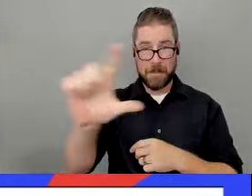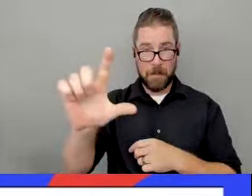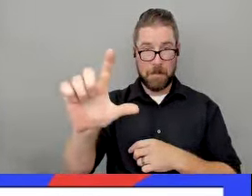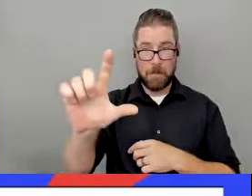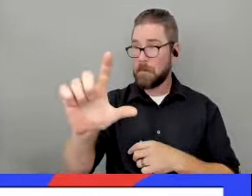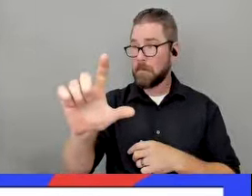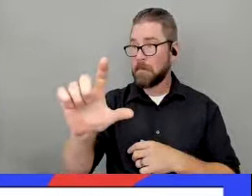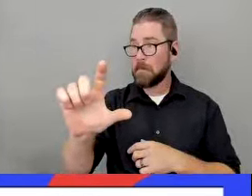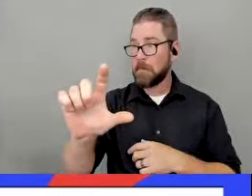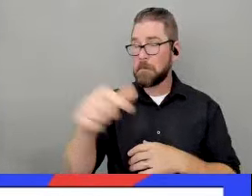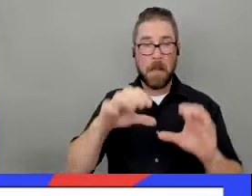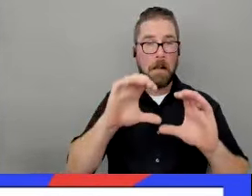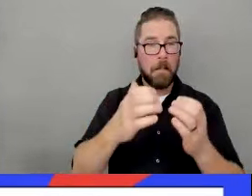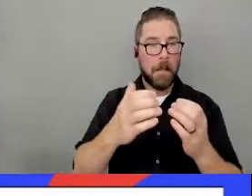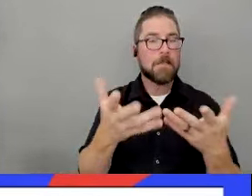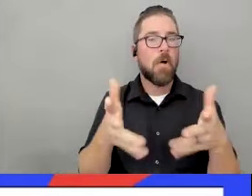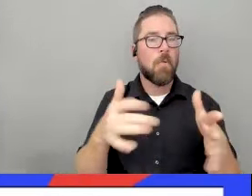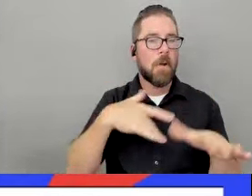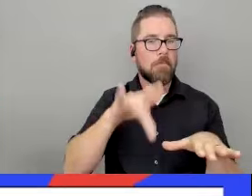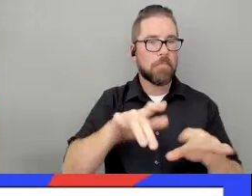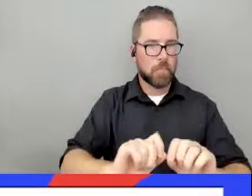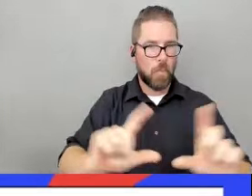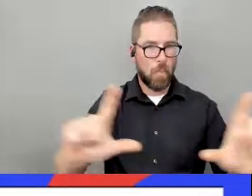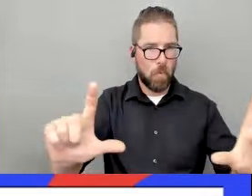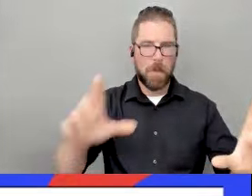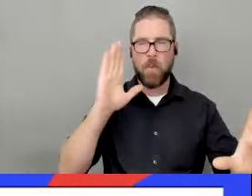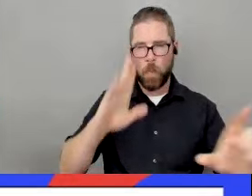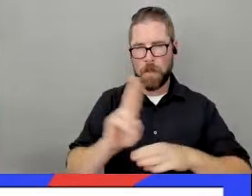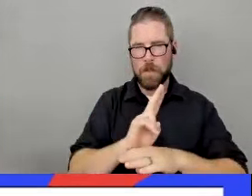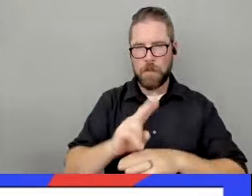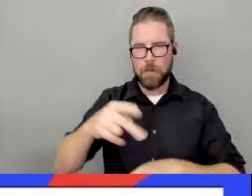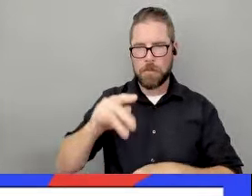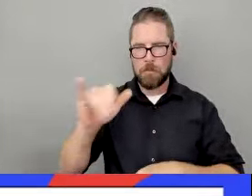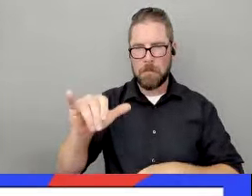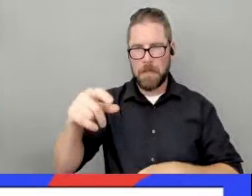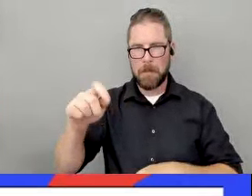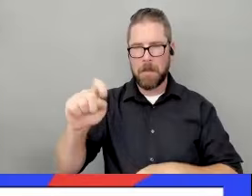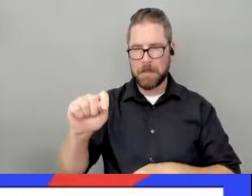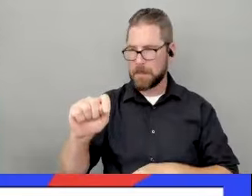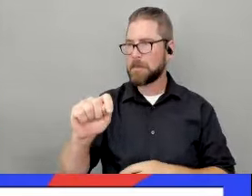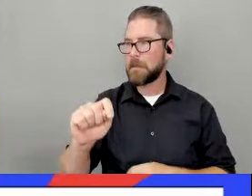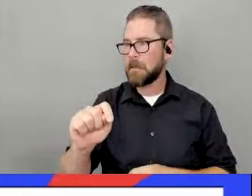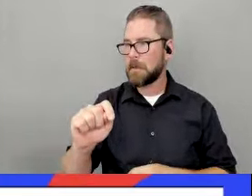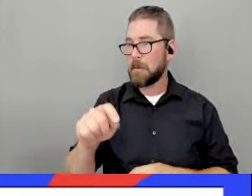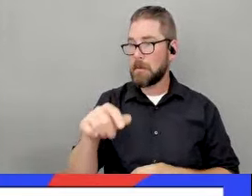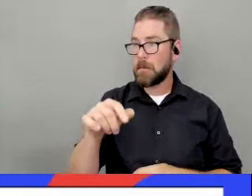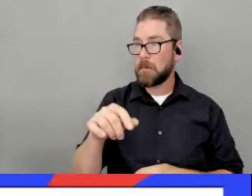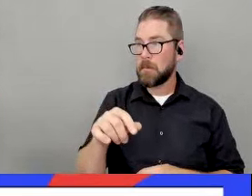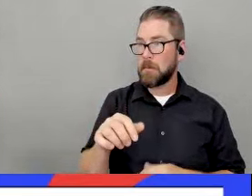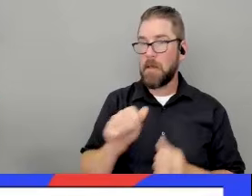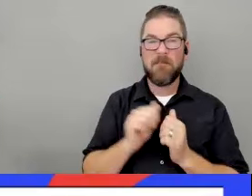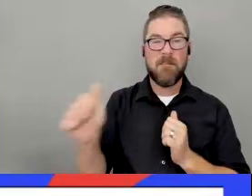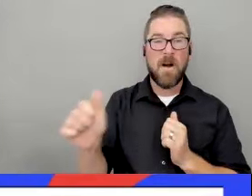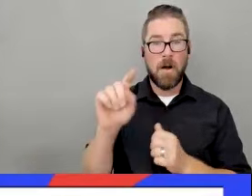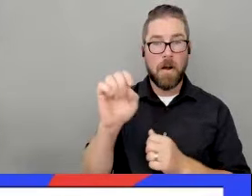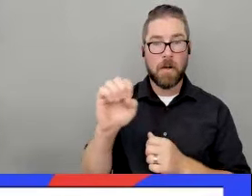the Play Pause It in. And on the very far toolbar, will find Studio. Now, I'm going to be very honest. When I